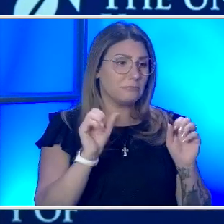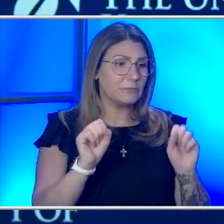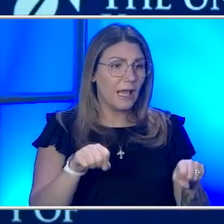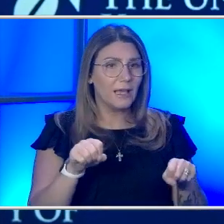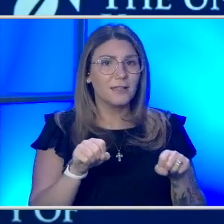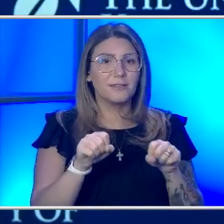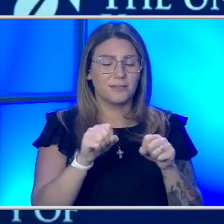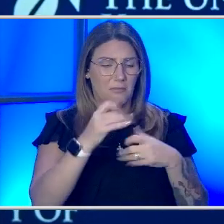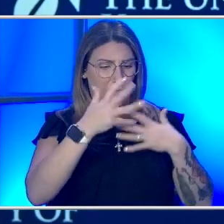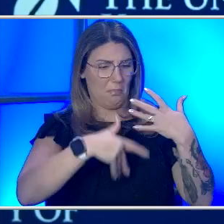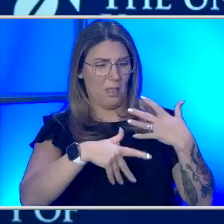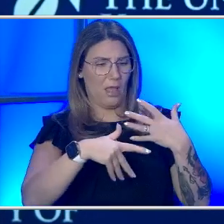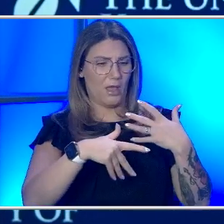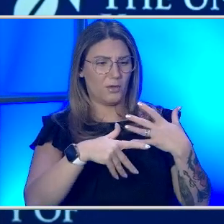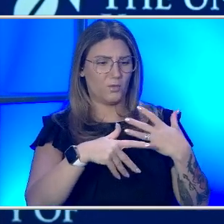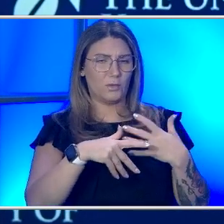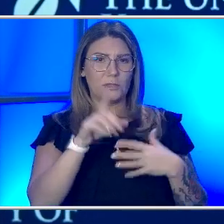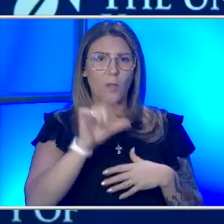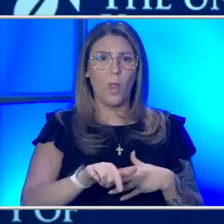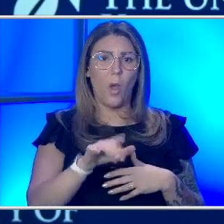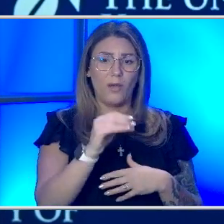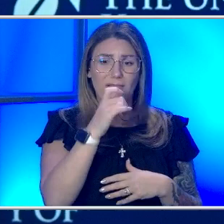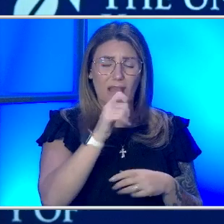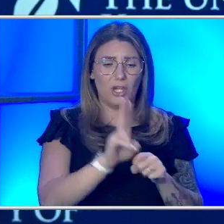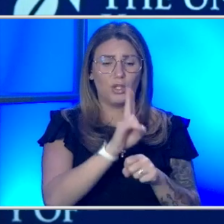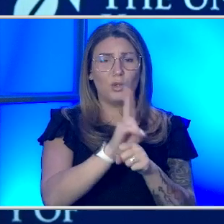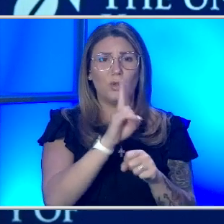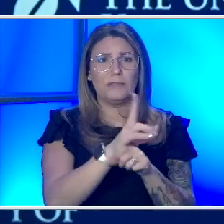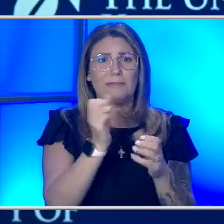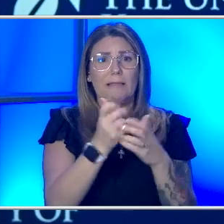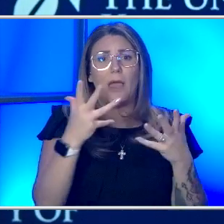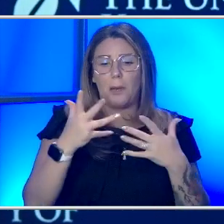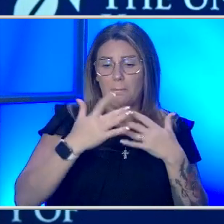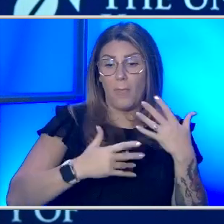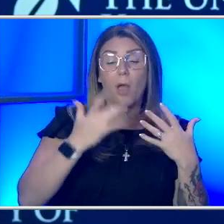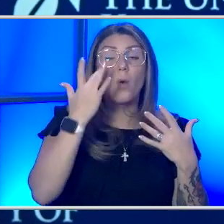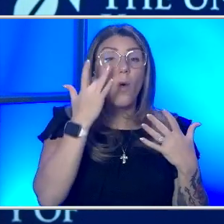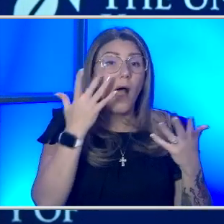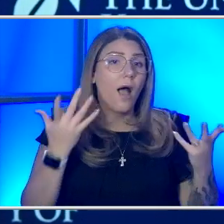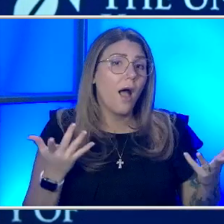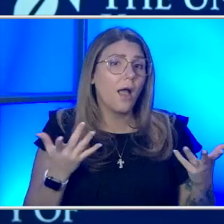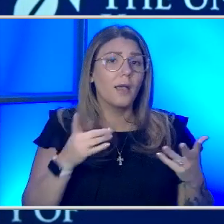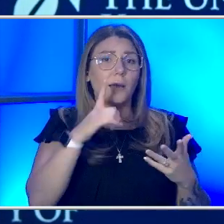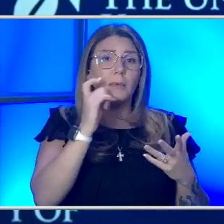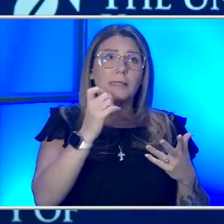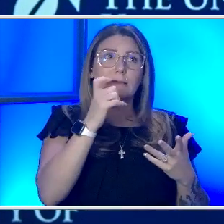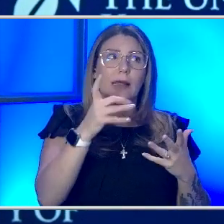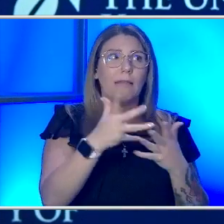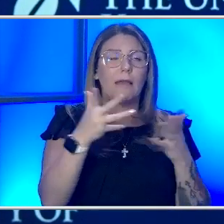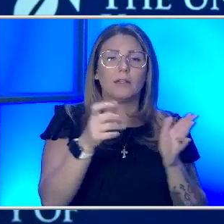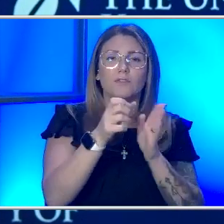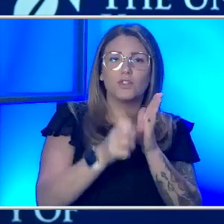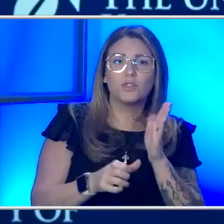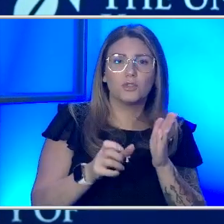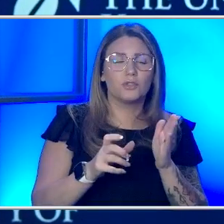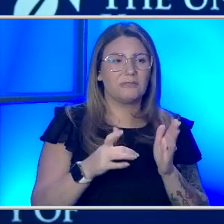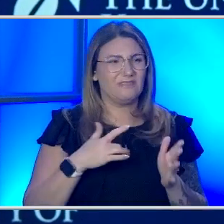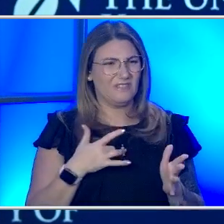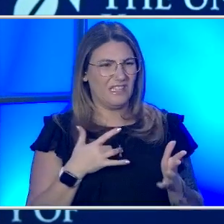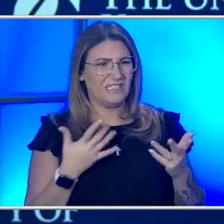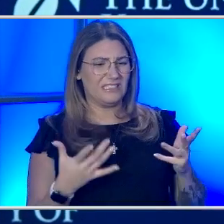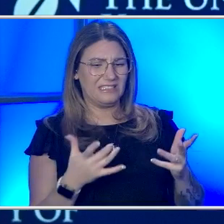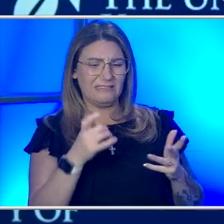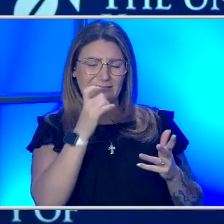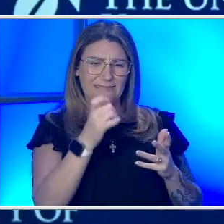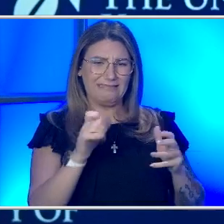less blood because we did less surgery and less invasive procedures. Nonetheless, we did feel that, and it was kind of an unknown shortage. We had a